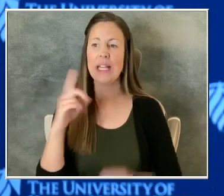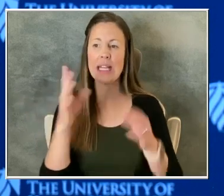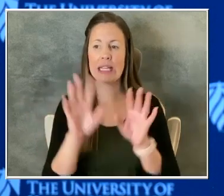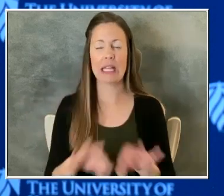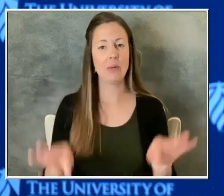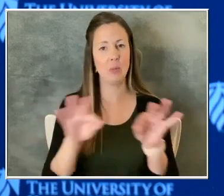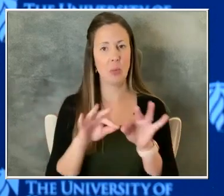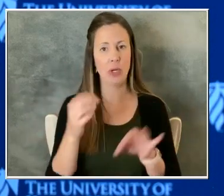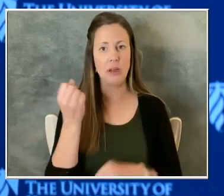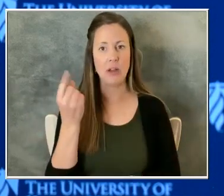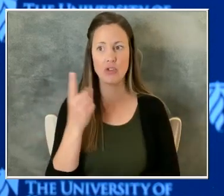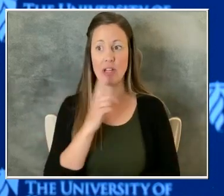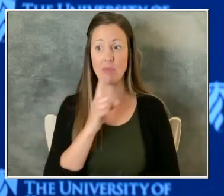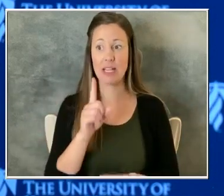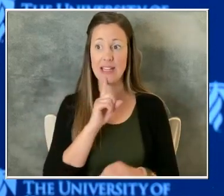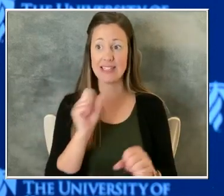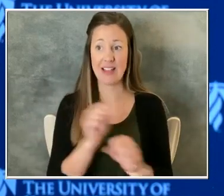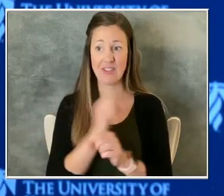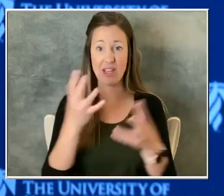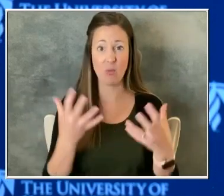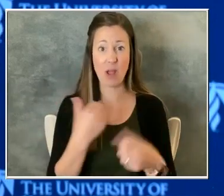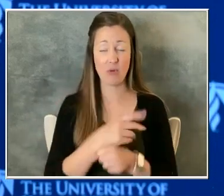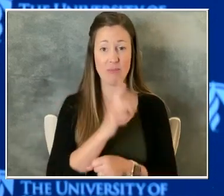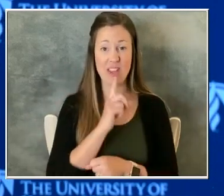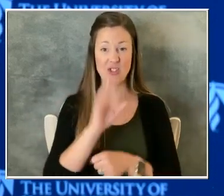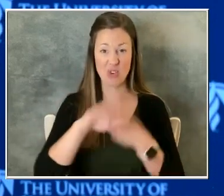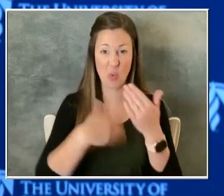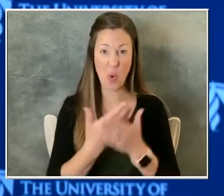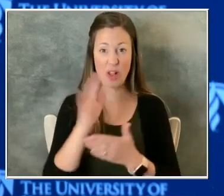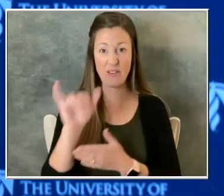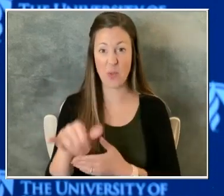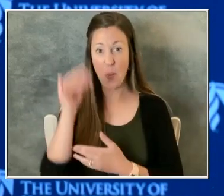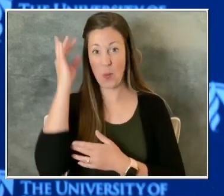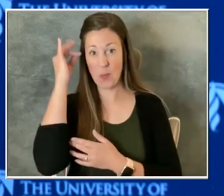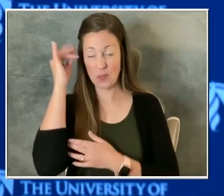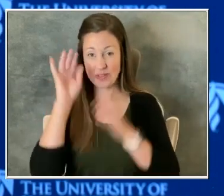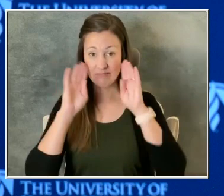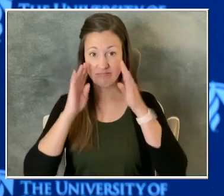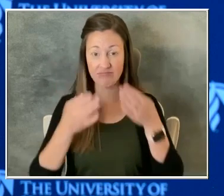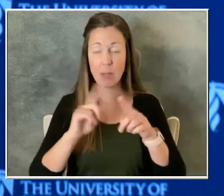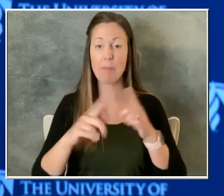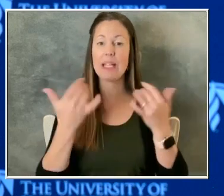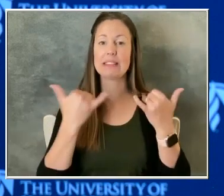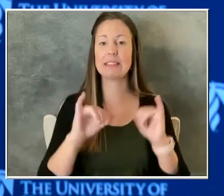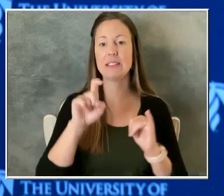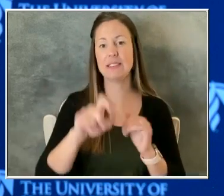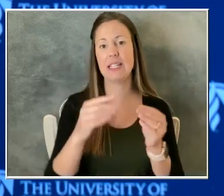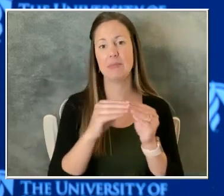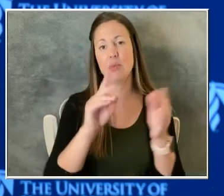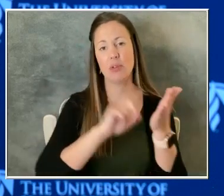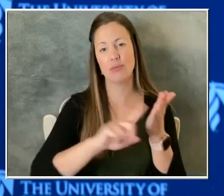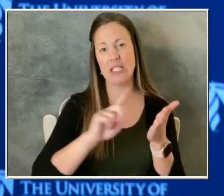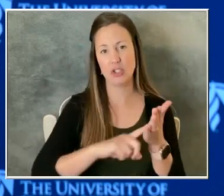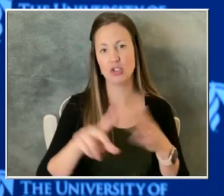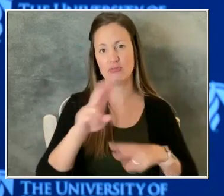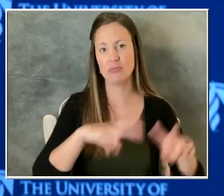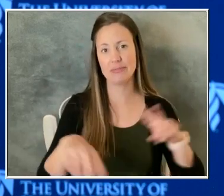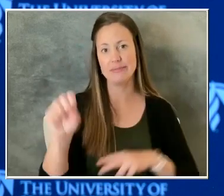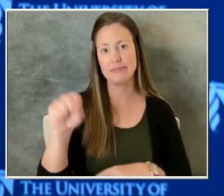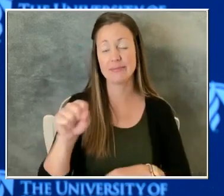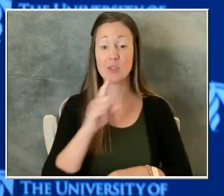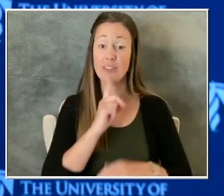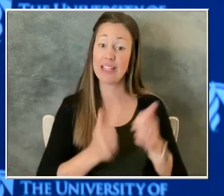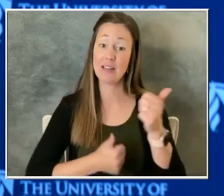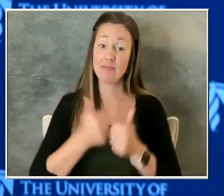want to take all of these things into account. I think we still need to do more research and look at that. And again, most importantly is that shared